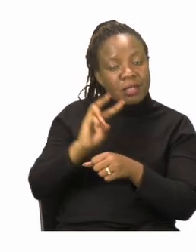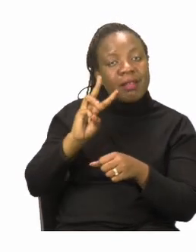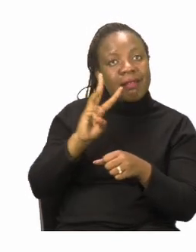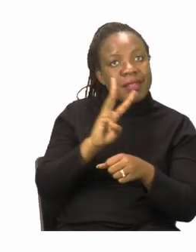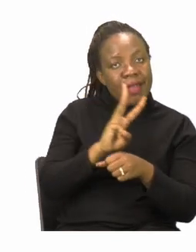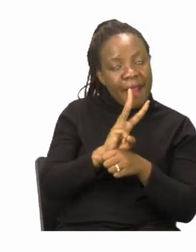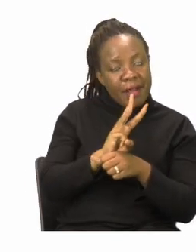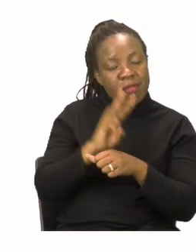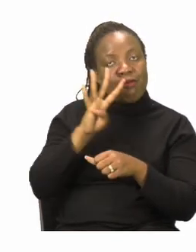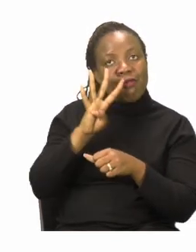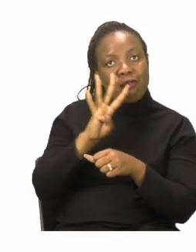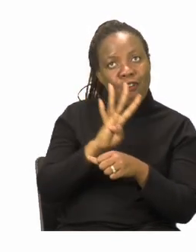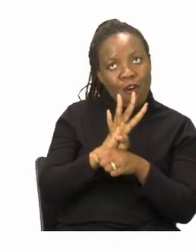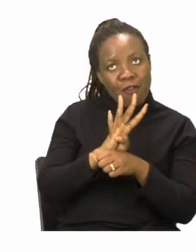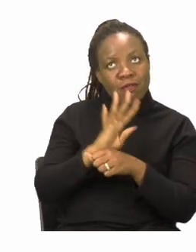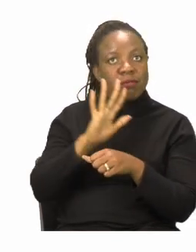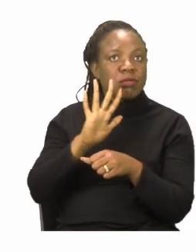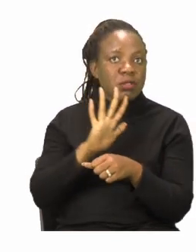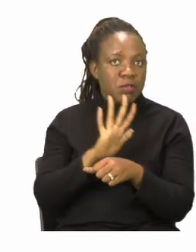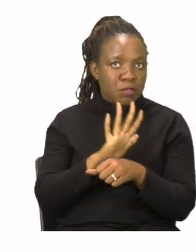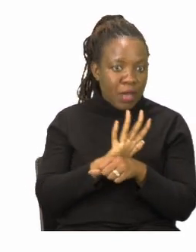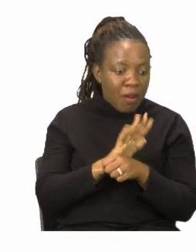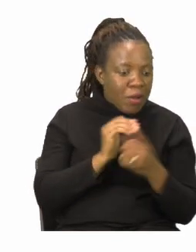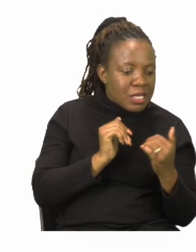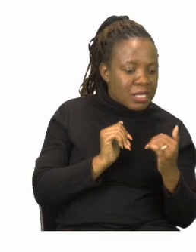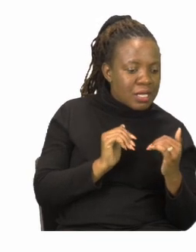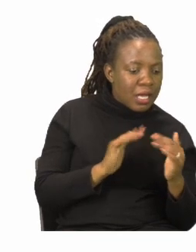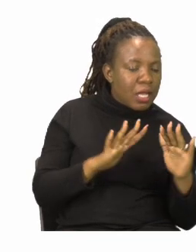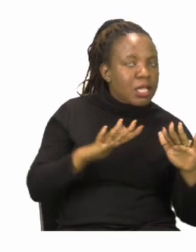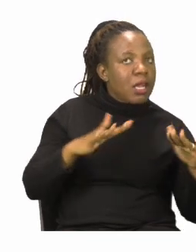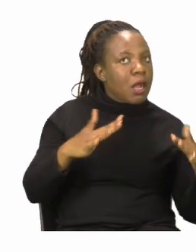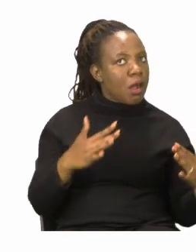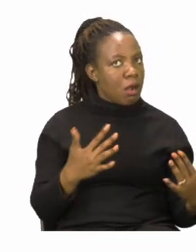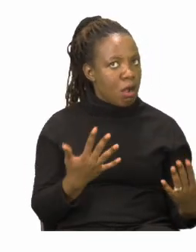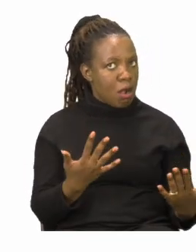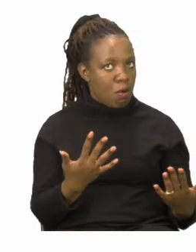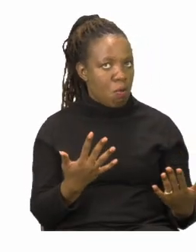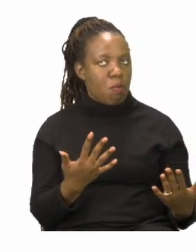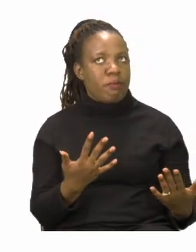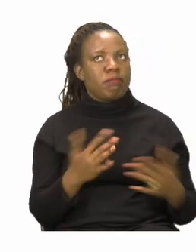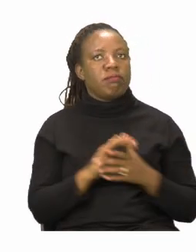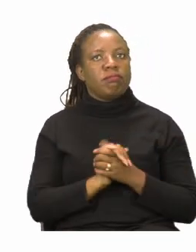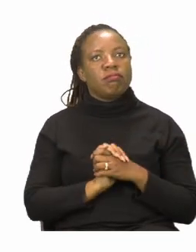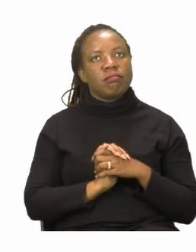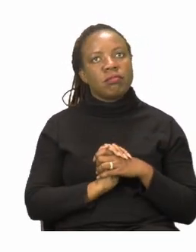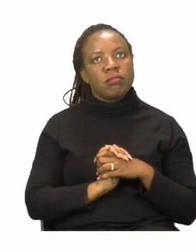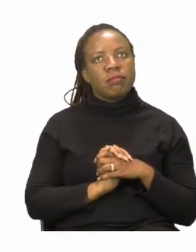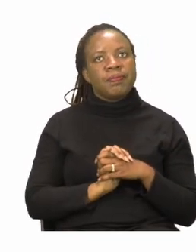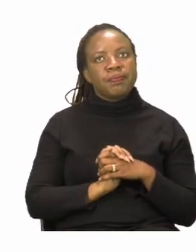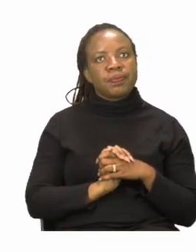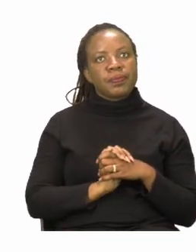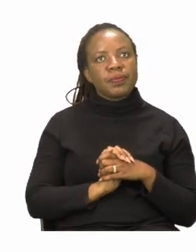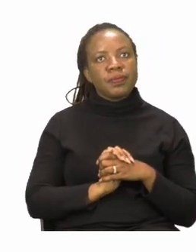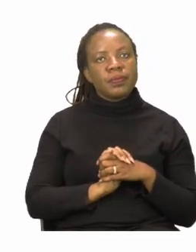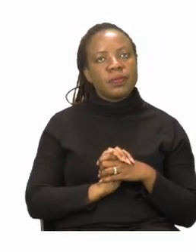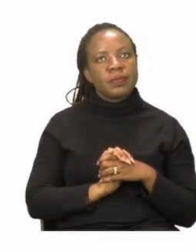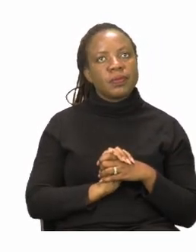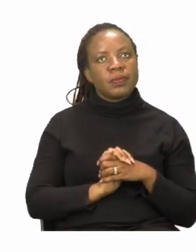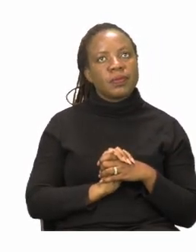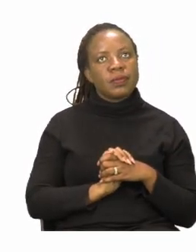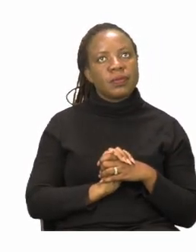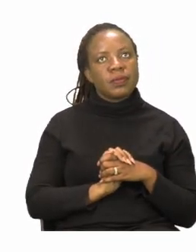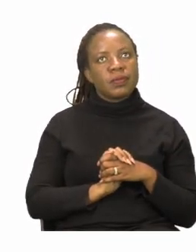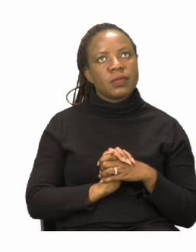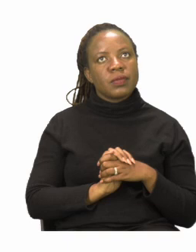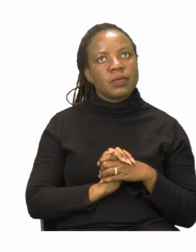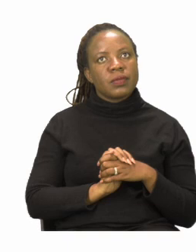will start and where the growth of the plant will end. Okay, and you will now have